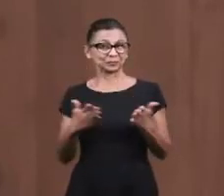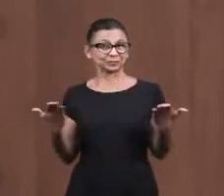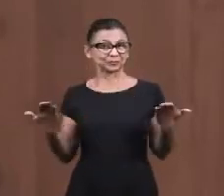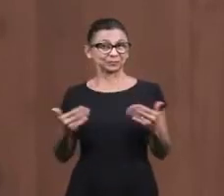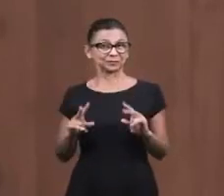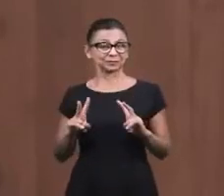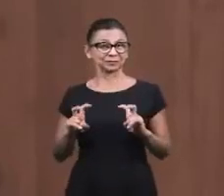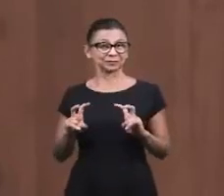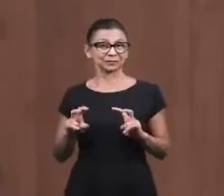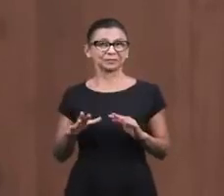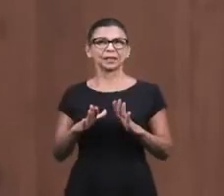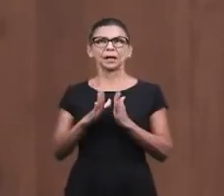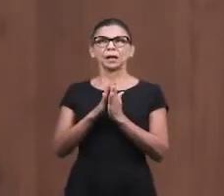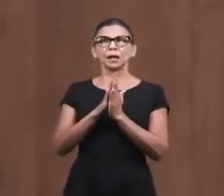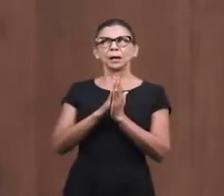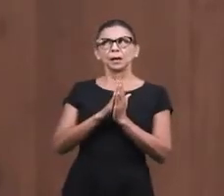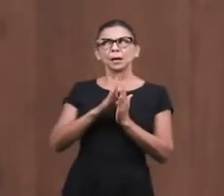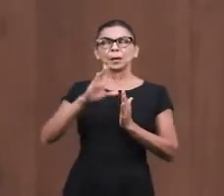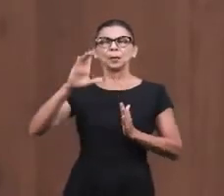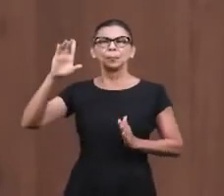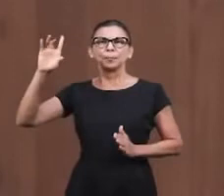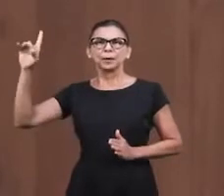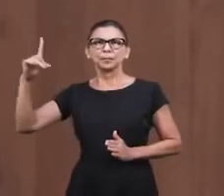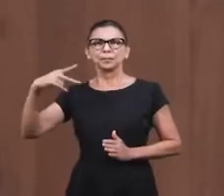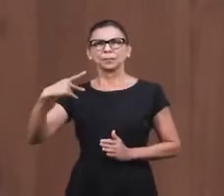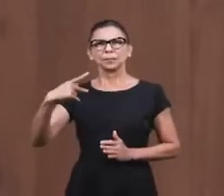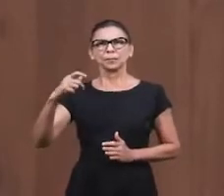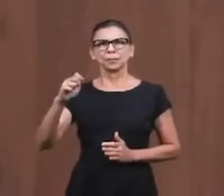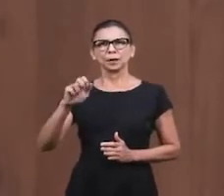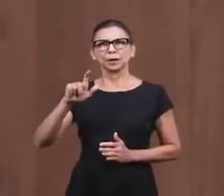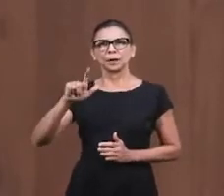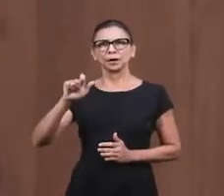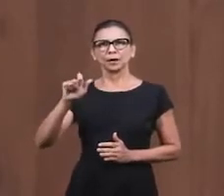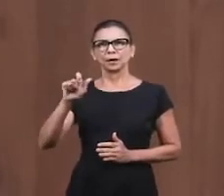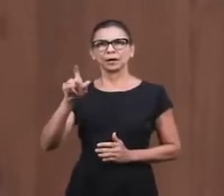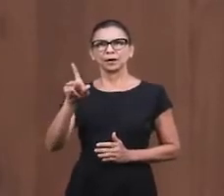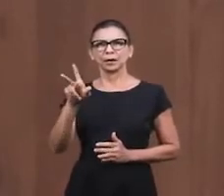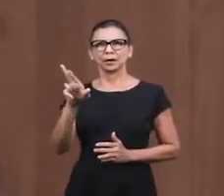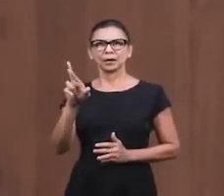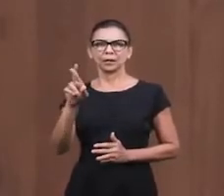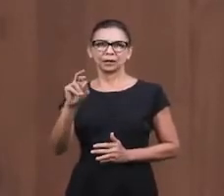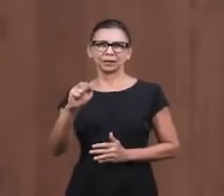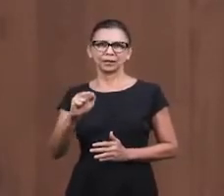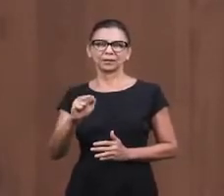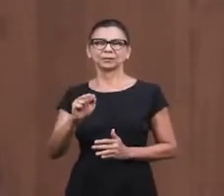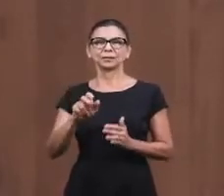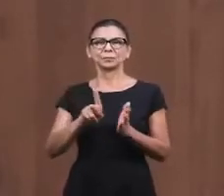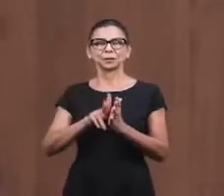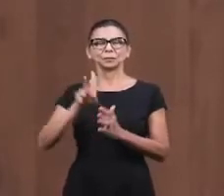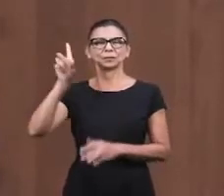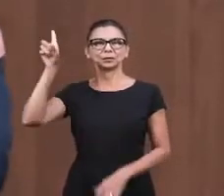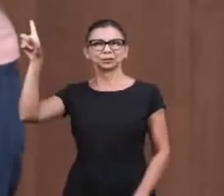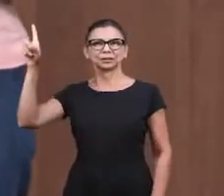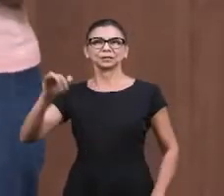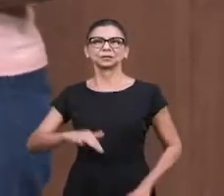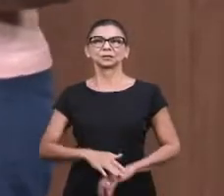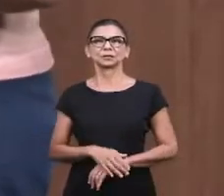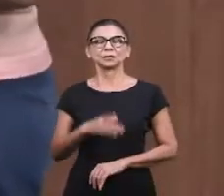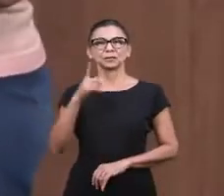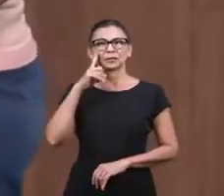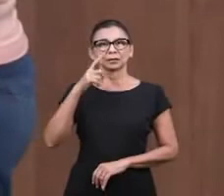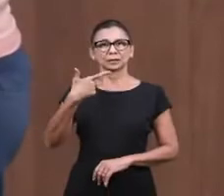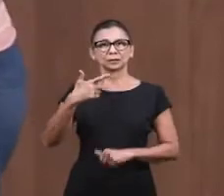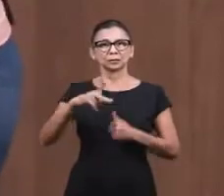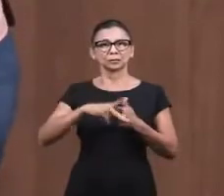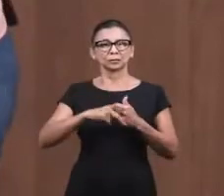Jesus. The theme of our class is Bible, the Word of God. Let's read the text that is written in the